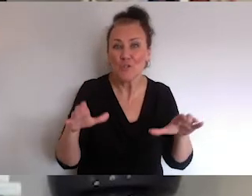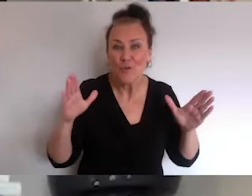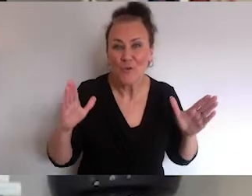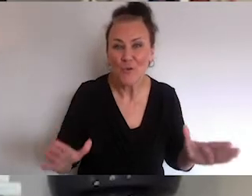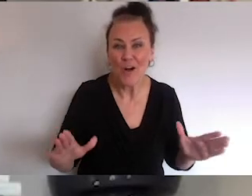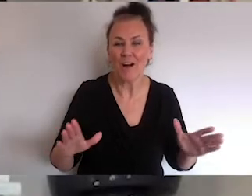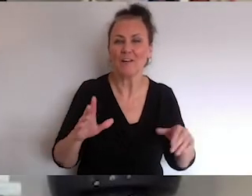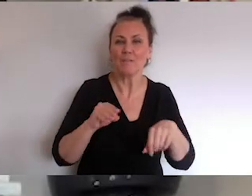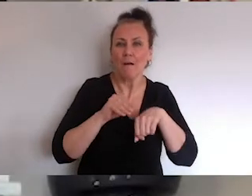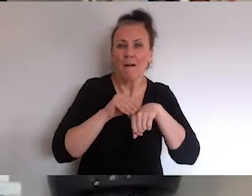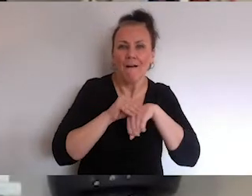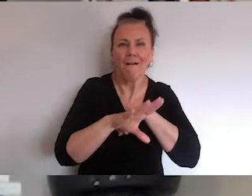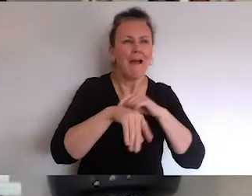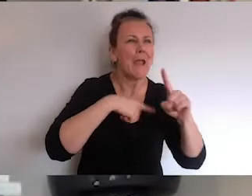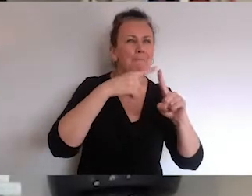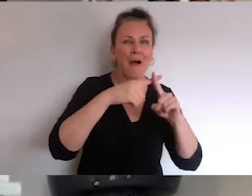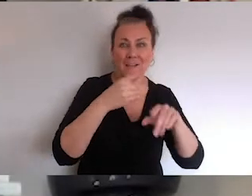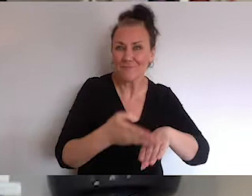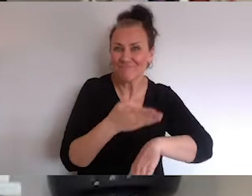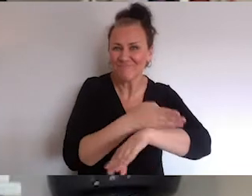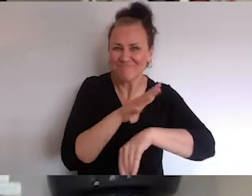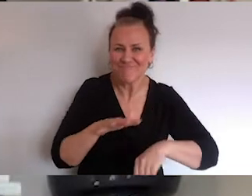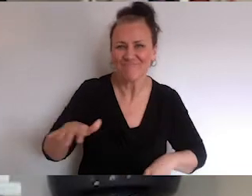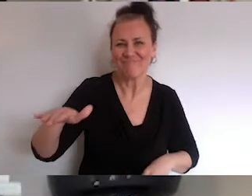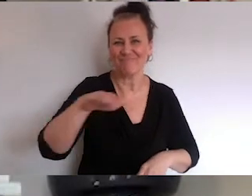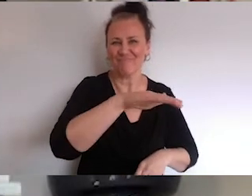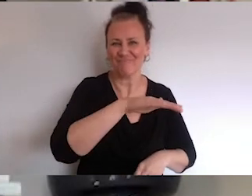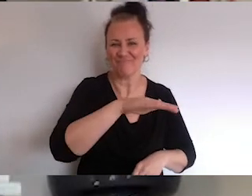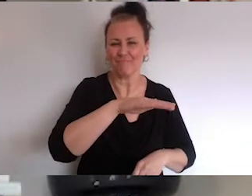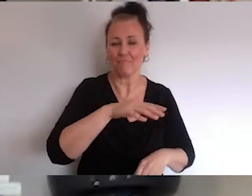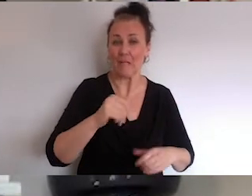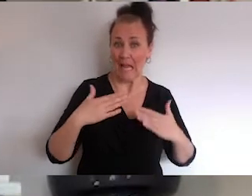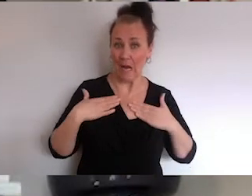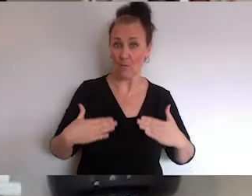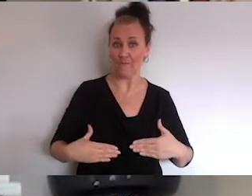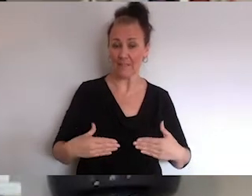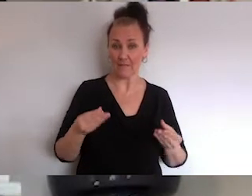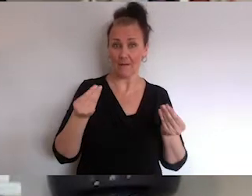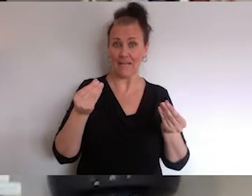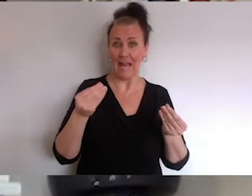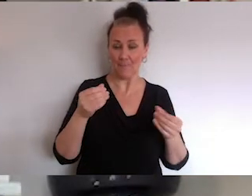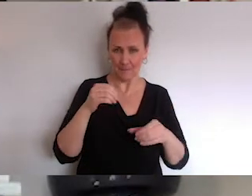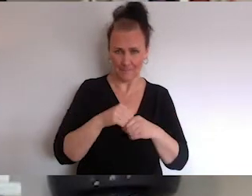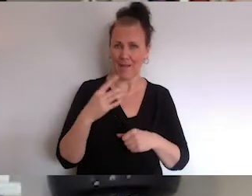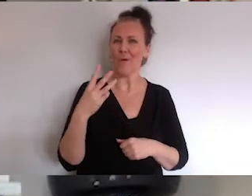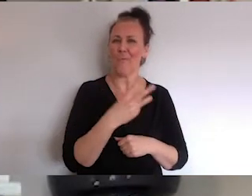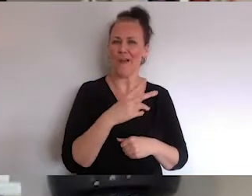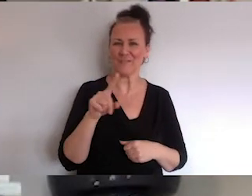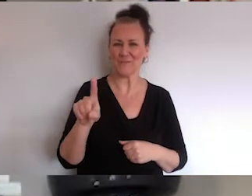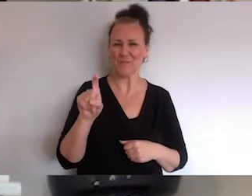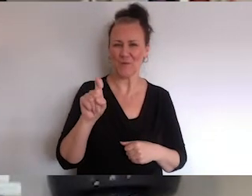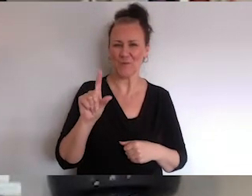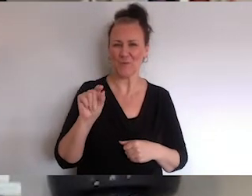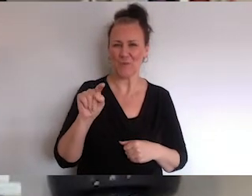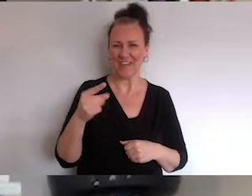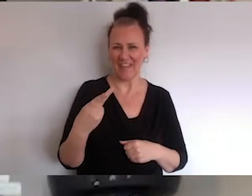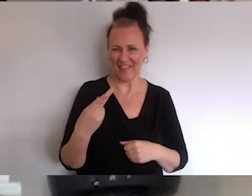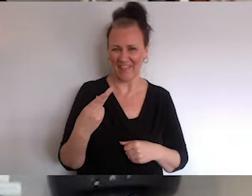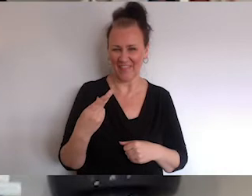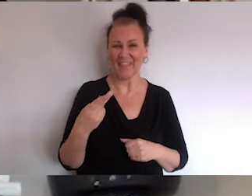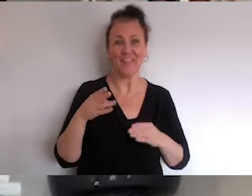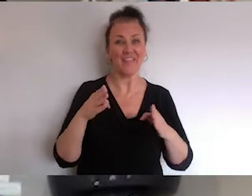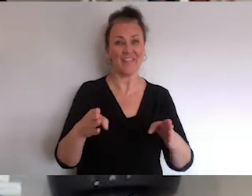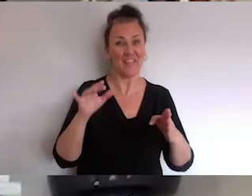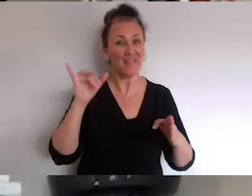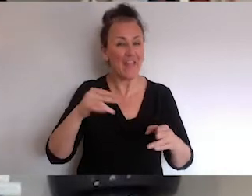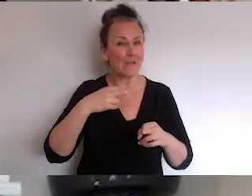make a positive difference in the world. Our physical campus address is on West 120th Street, known as TC